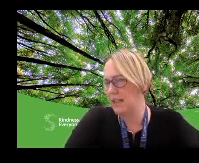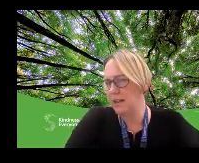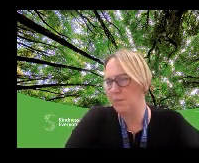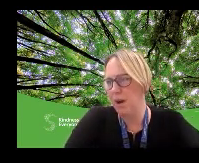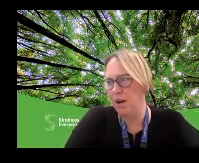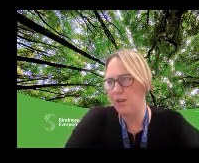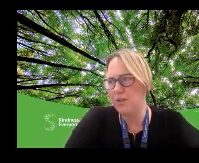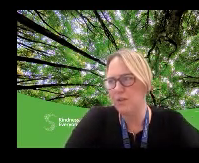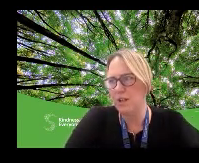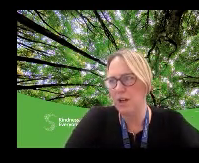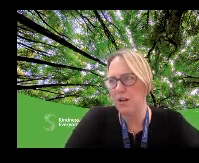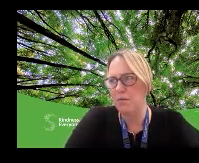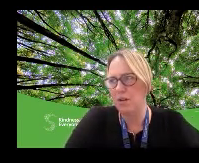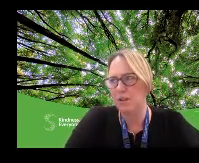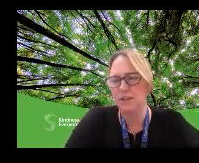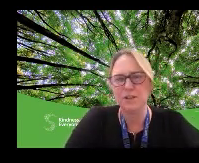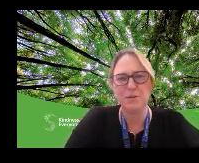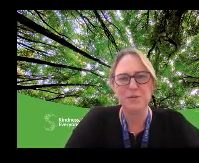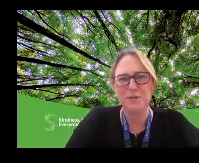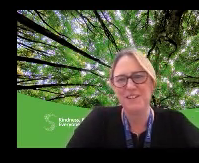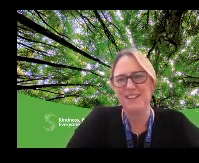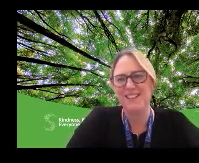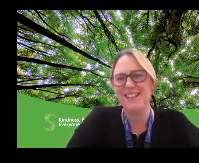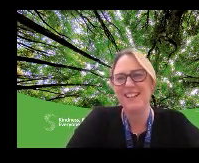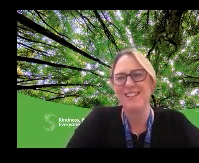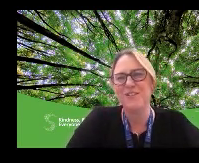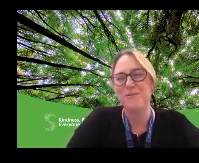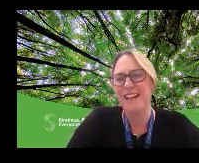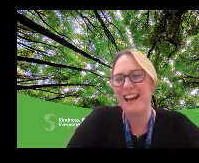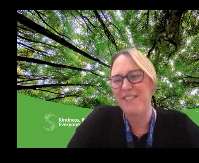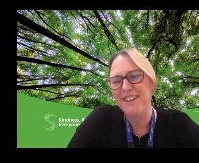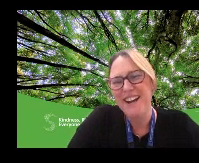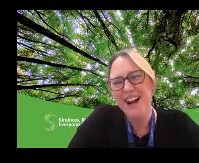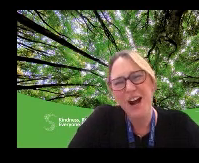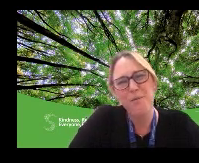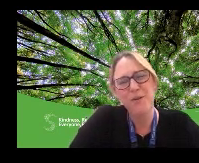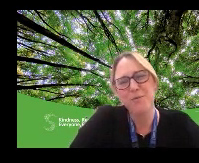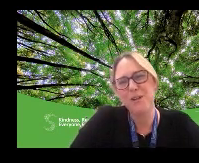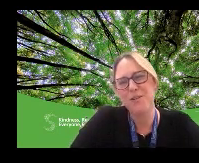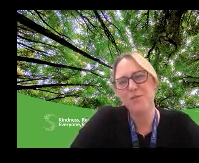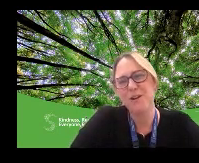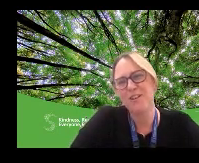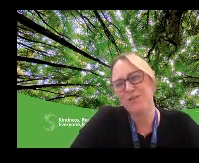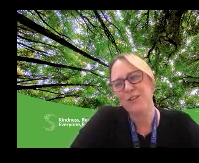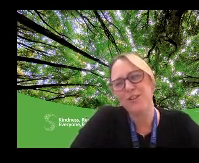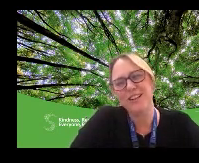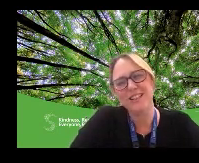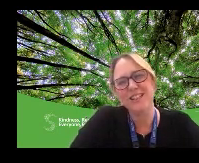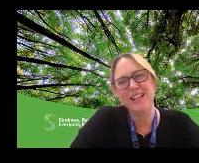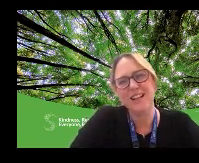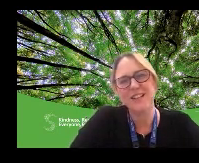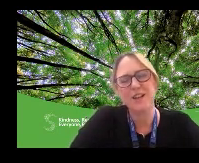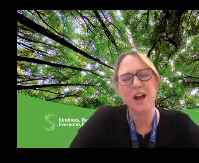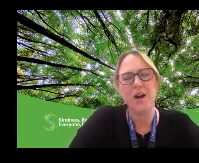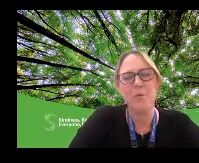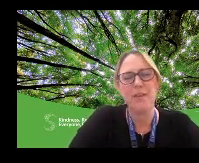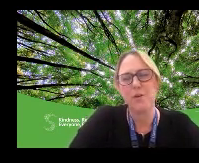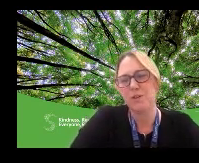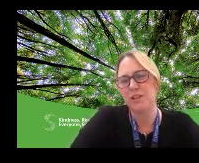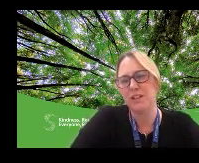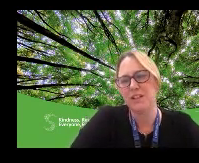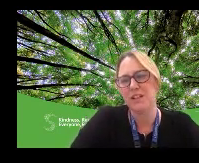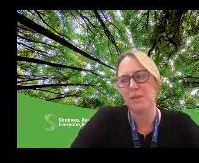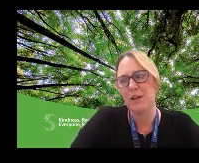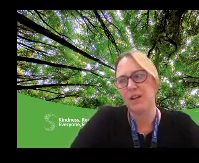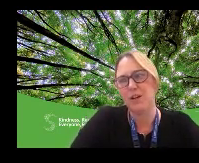you will have seen in the past, because some of you have been doing this as long as we have, that we used to ask for you guys to tell us